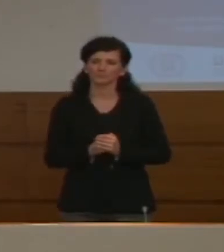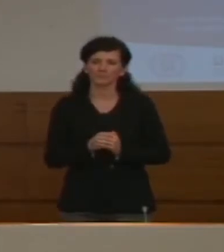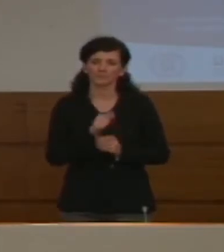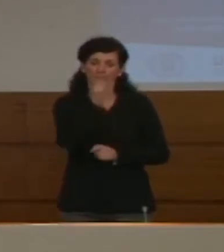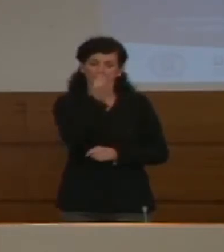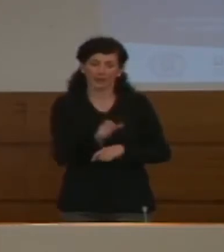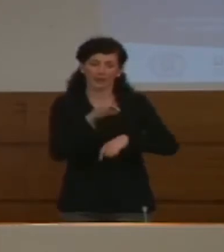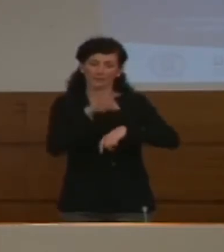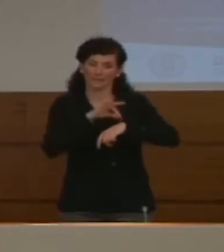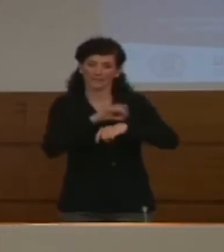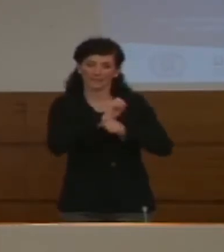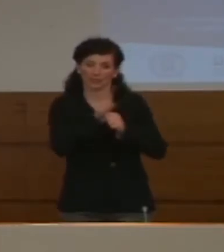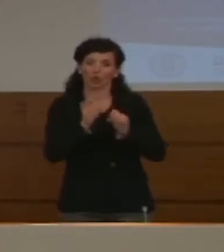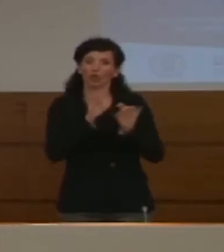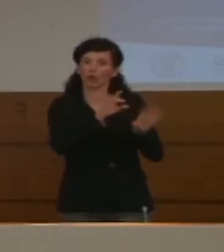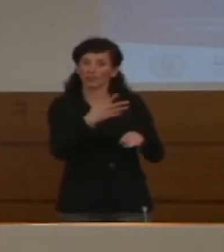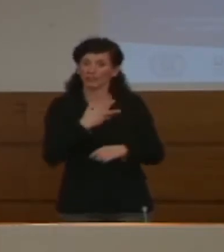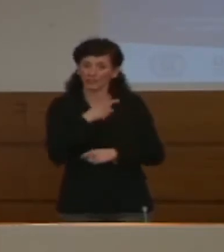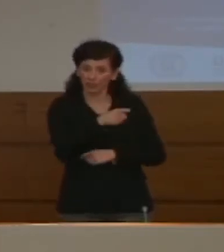patients is